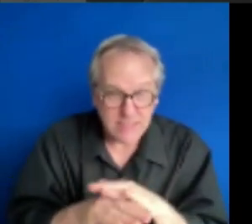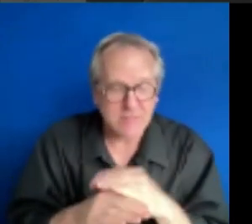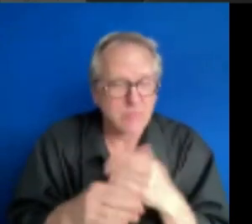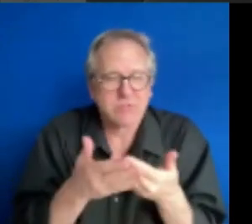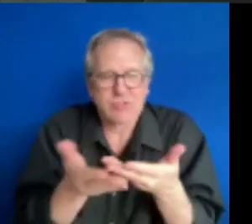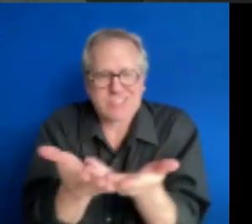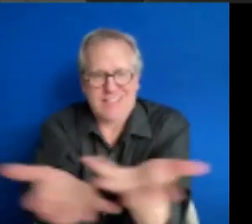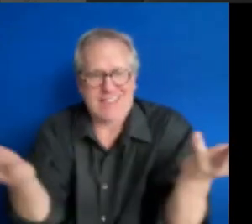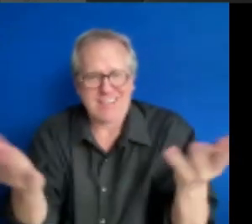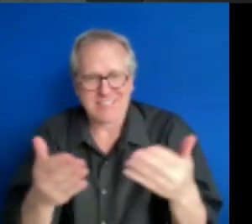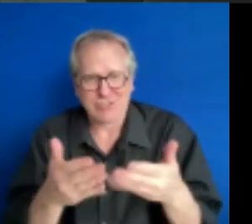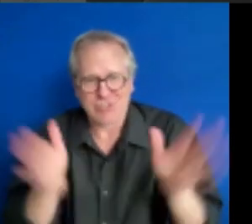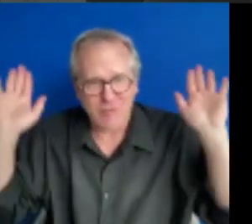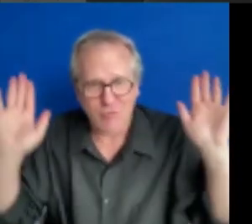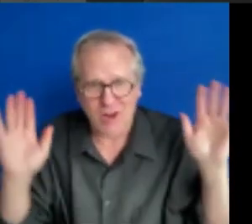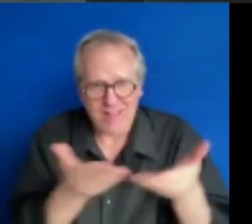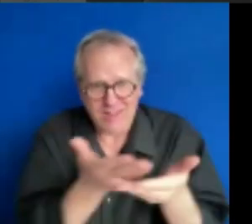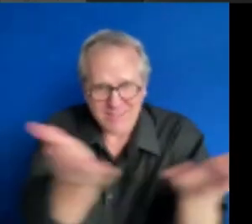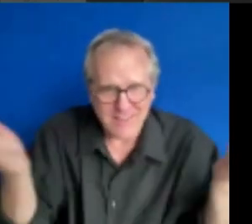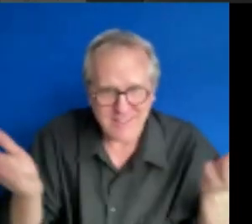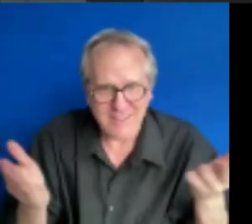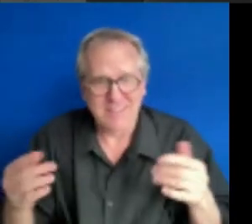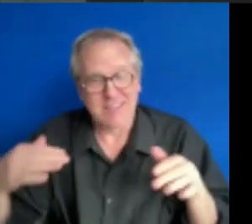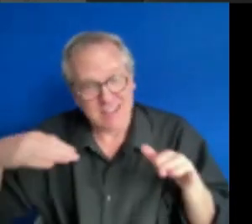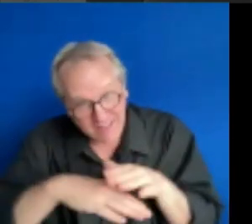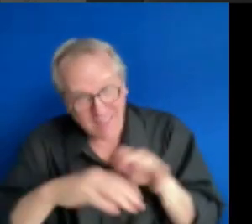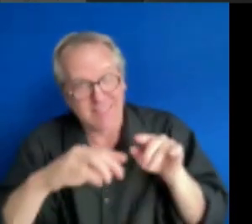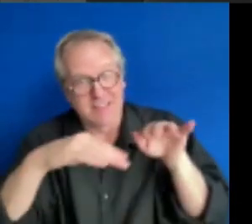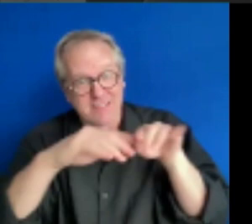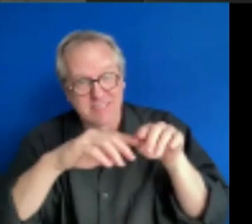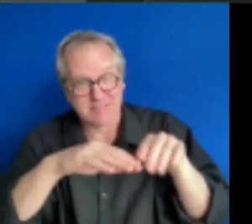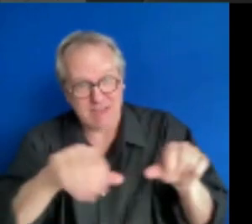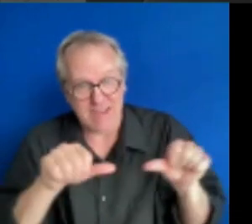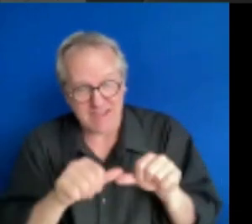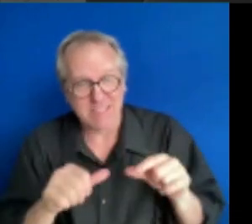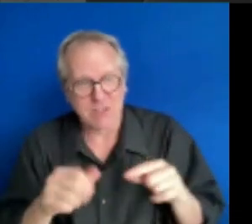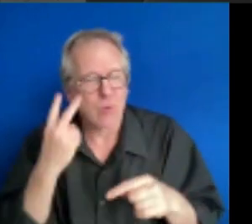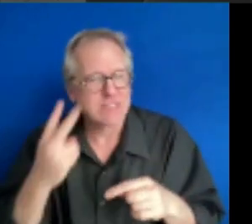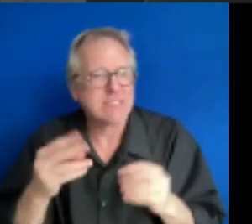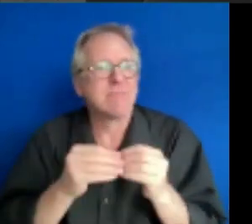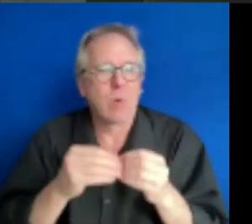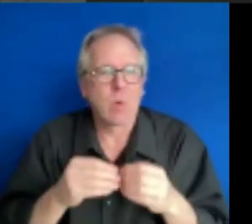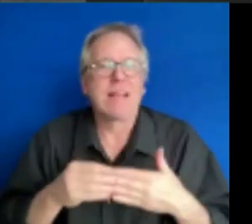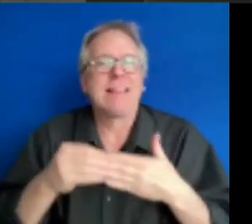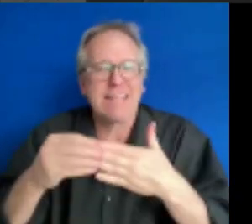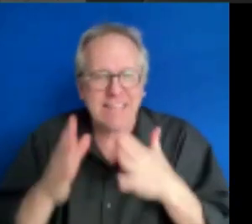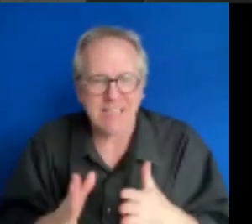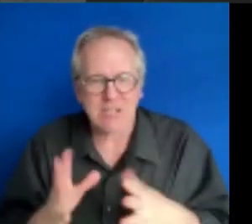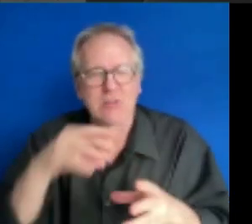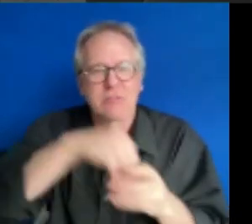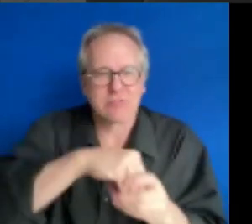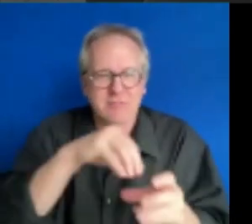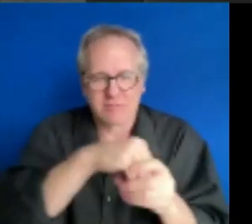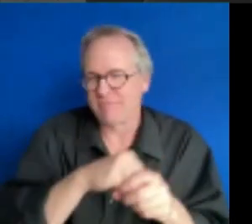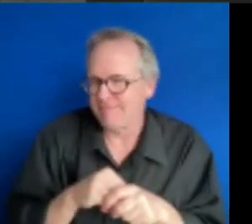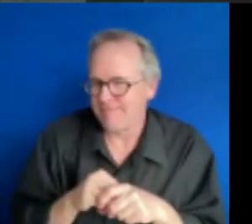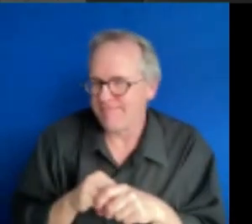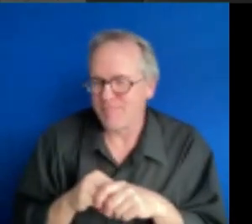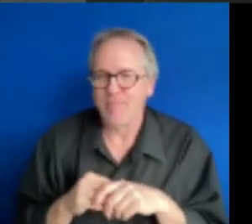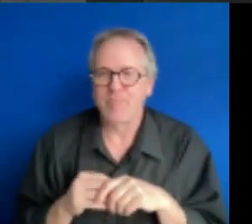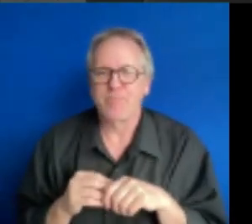just getting through into the space, that we will continue to see more leadership possibilities arrive. And